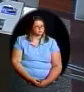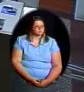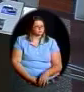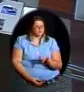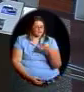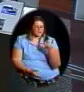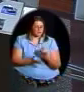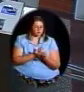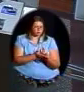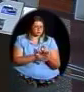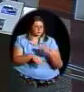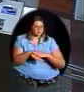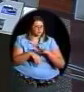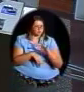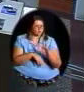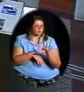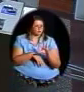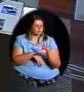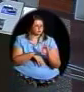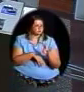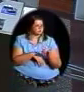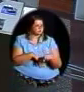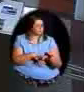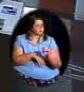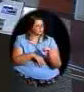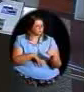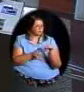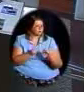Any other discussion on this? I'd entertain a motion.